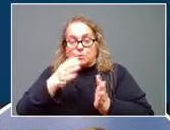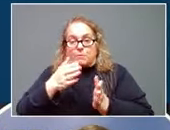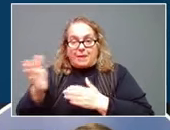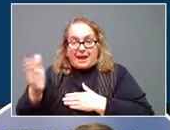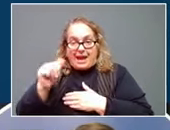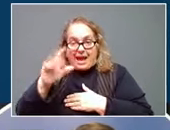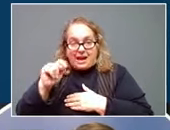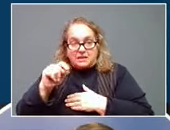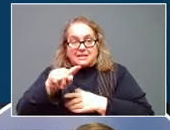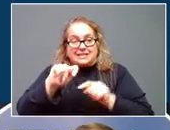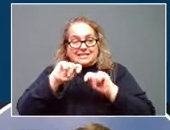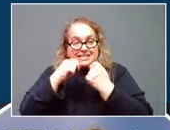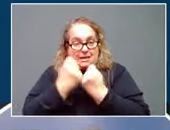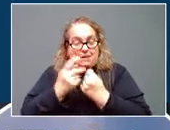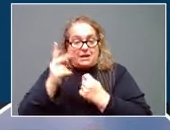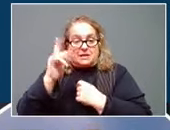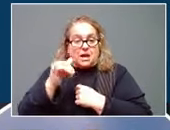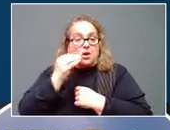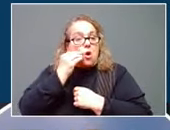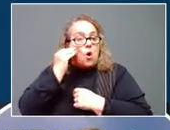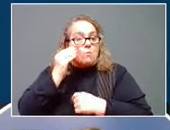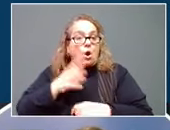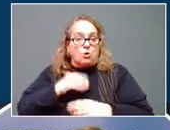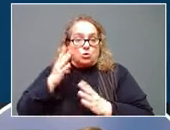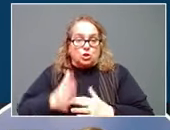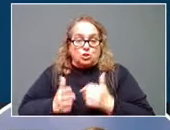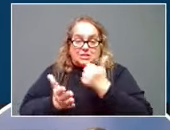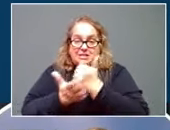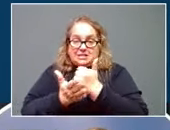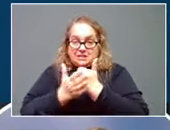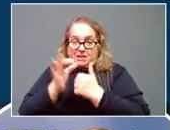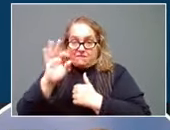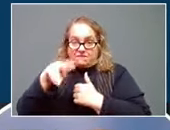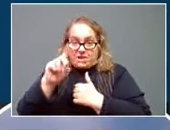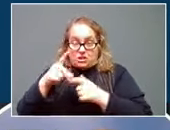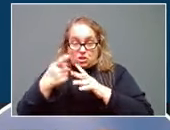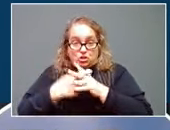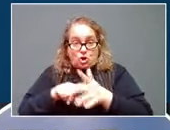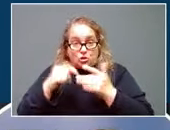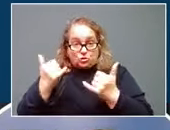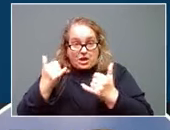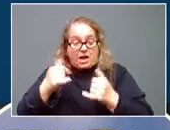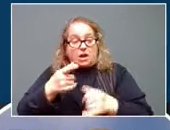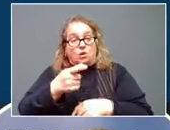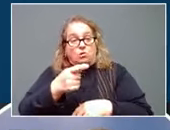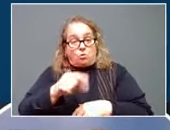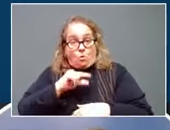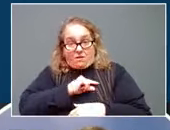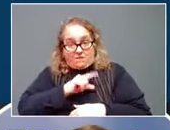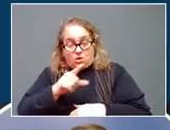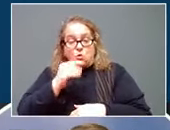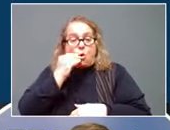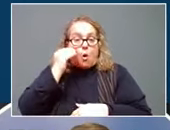Homeowner Assistance Fund. So starting today, qualified homeowners can visit our website to apply for up